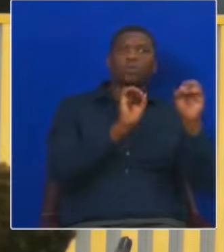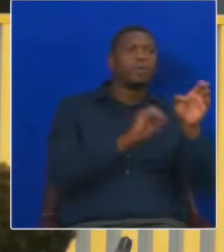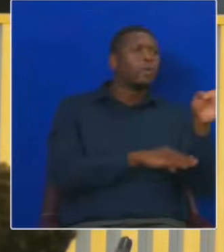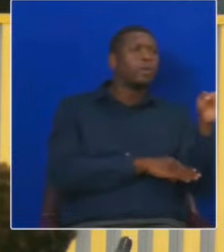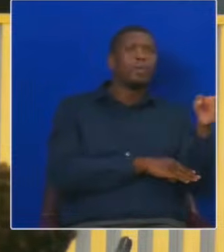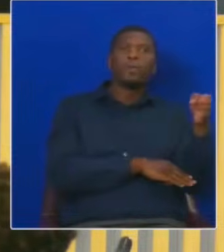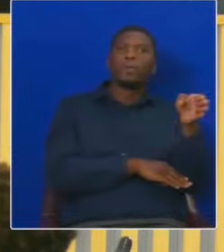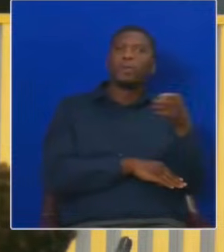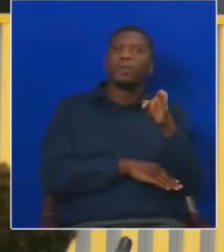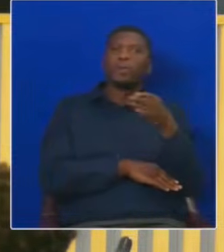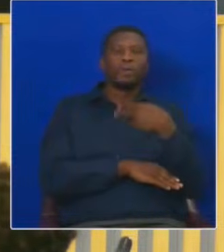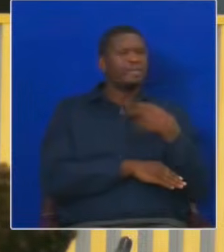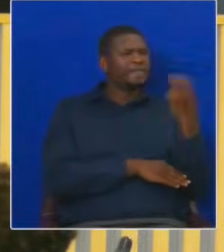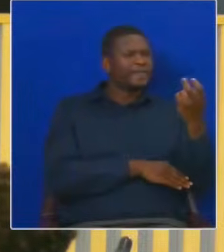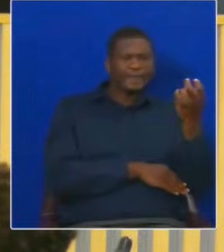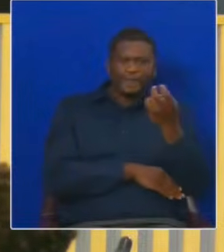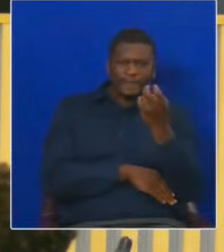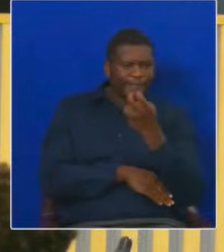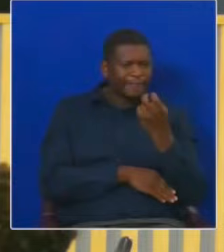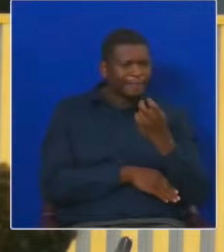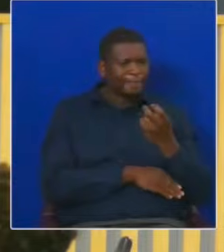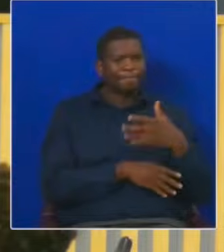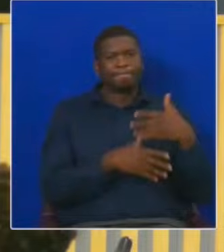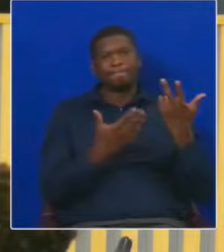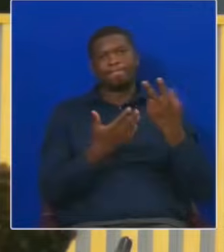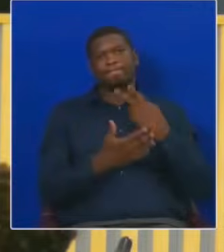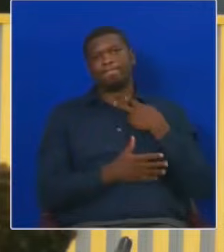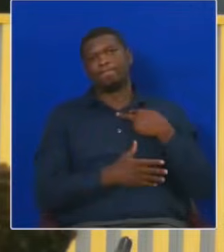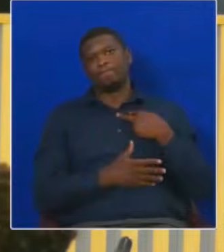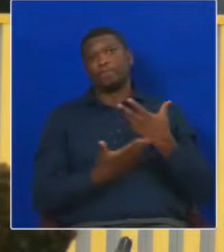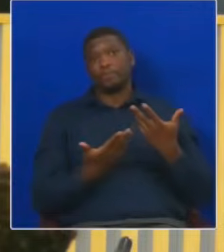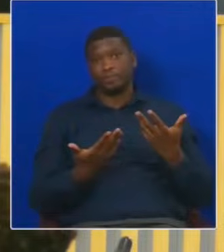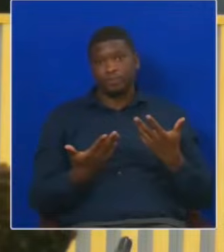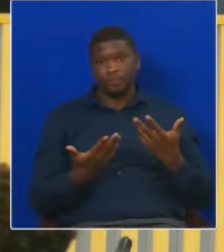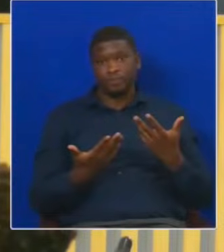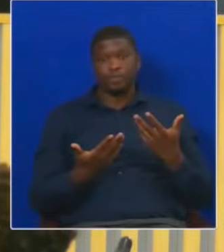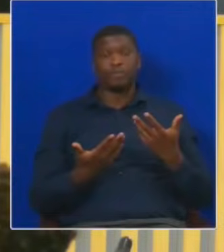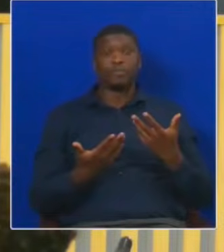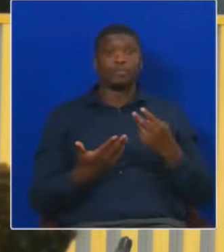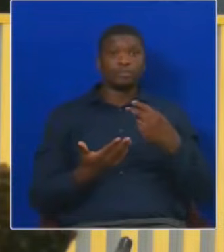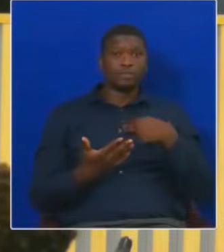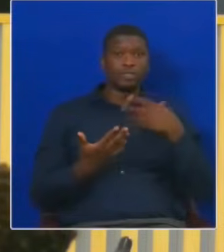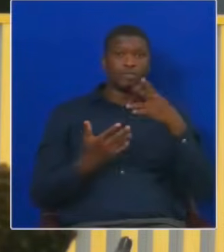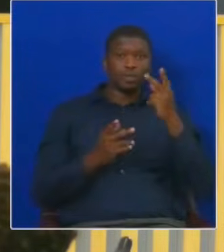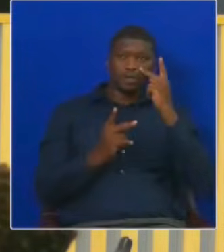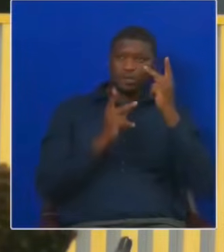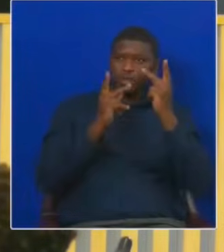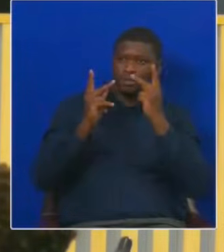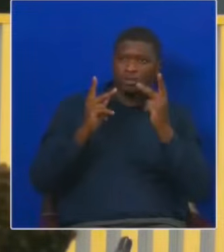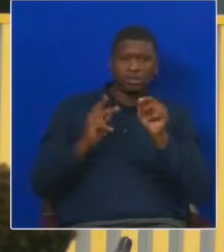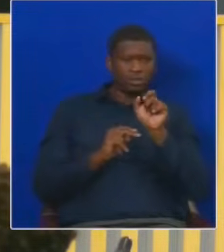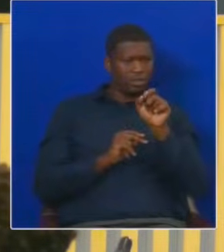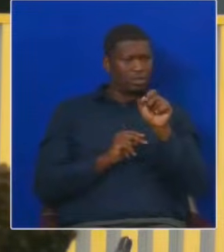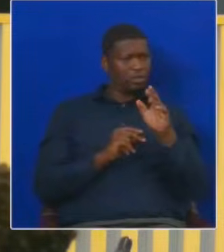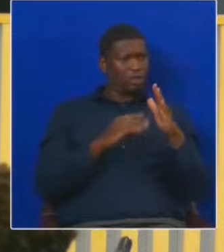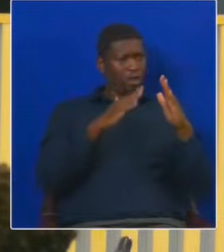I noticed that the house was fitted with CCTV cameras.